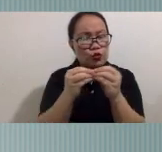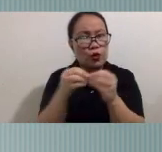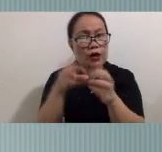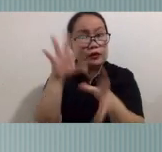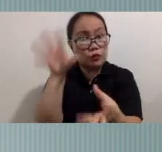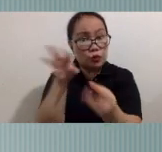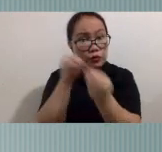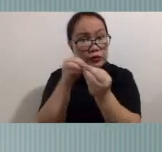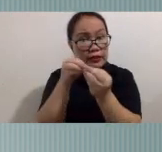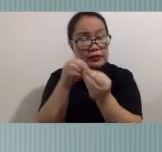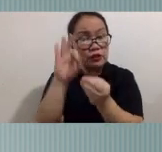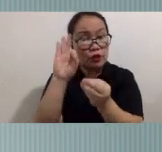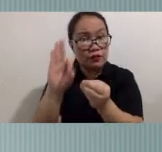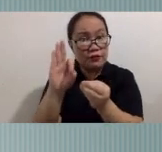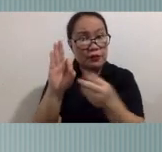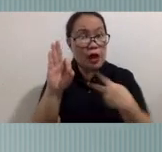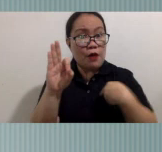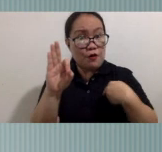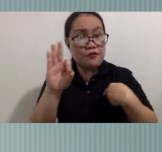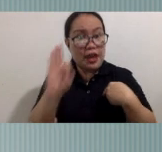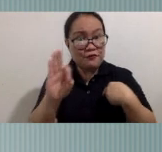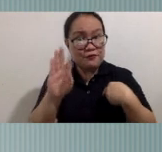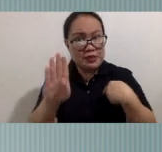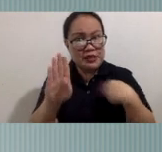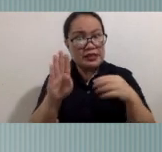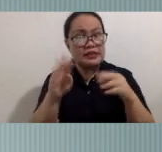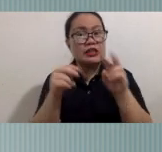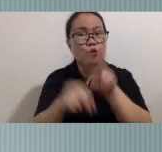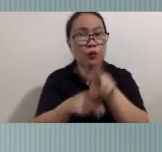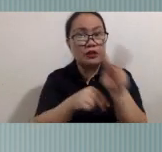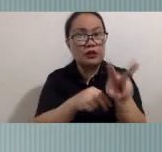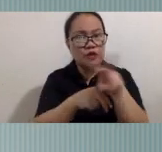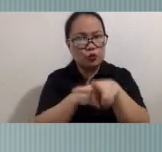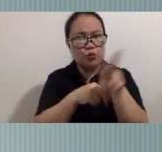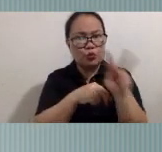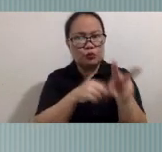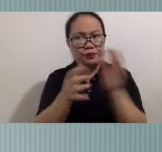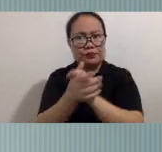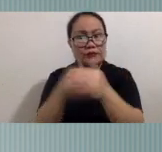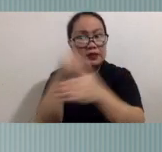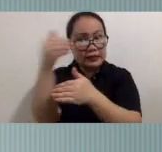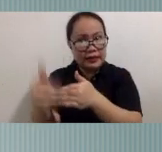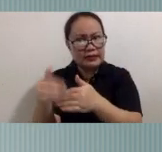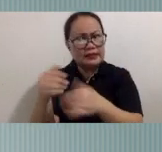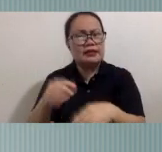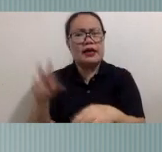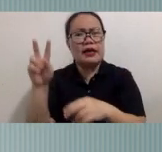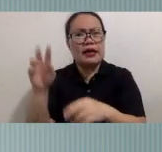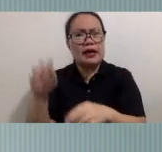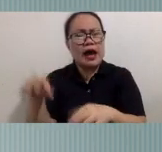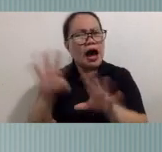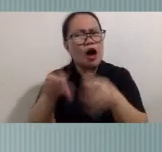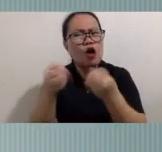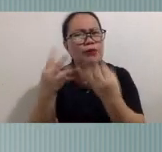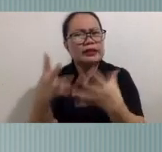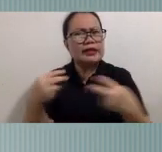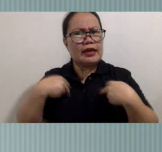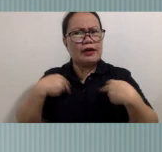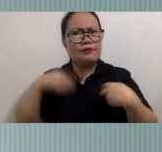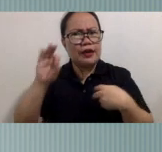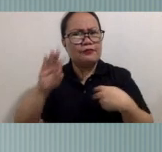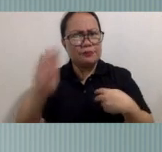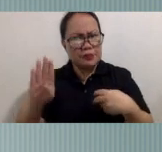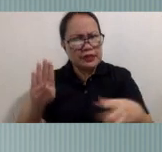is 22. So, therefore, the cardinality of F is 22. Next, Facebook